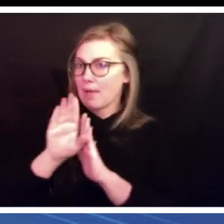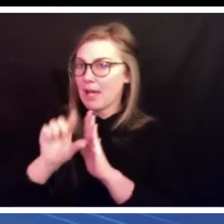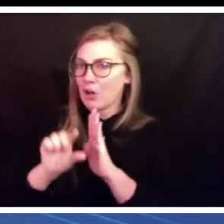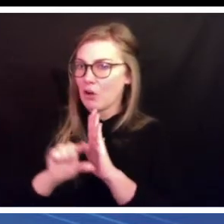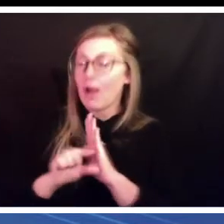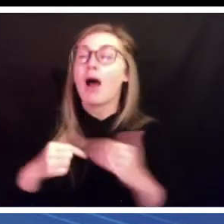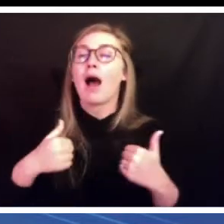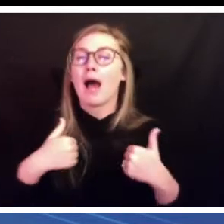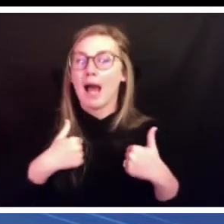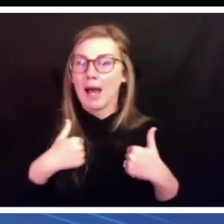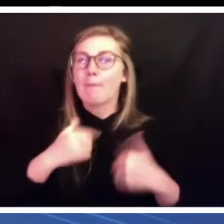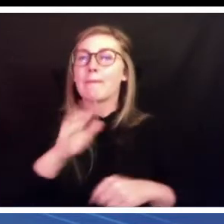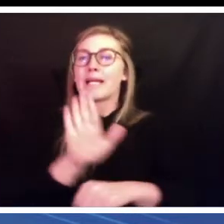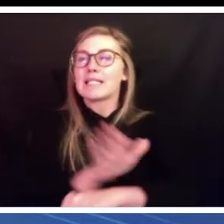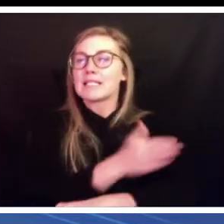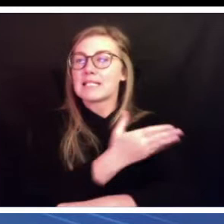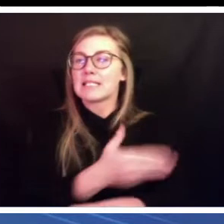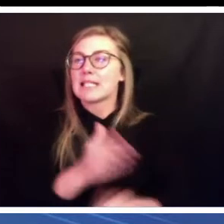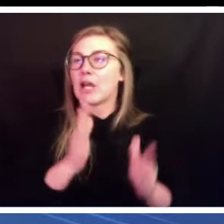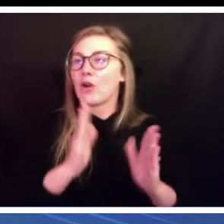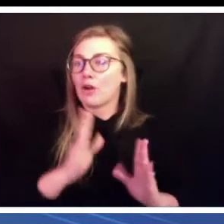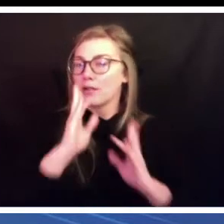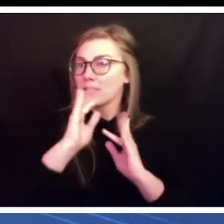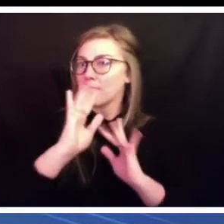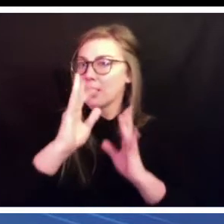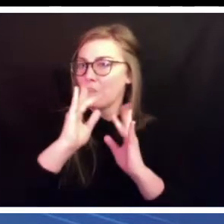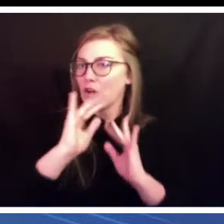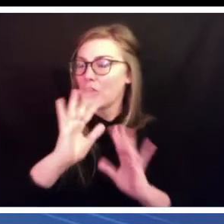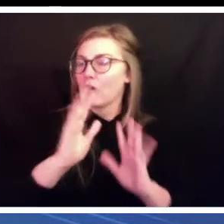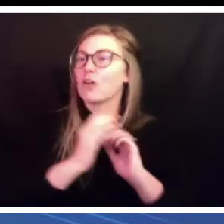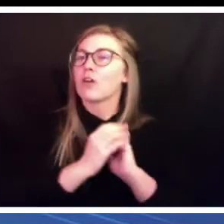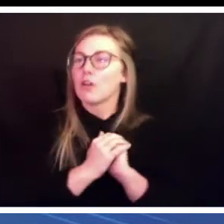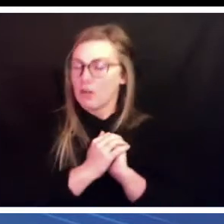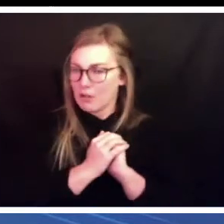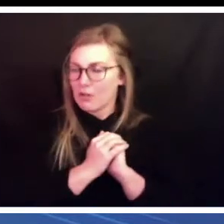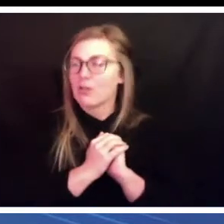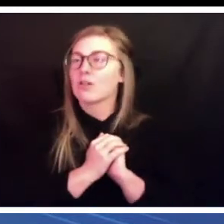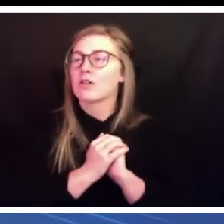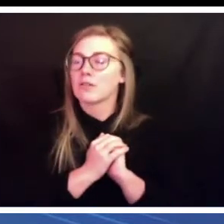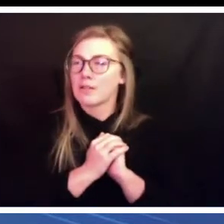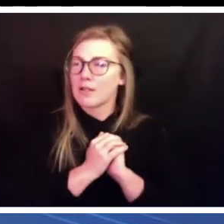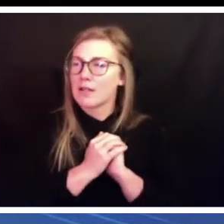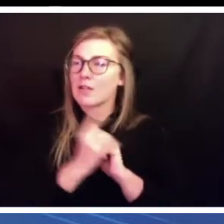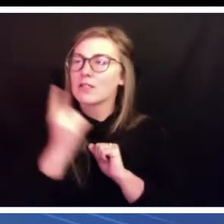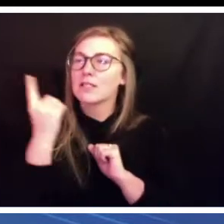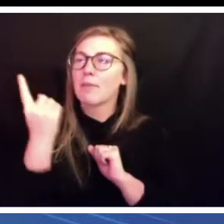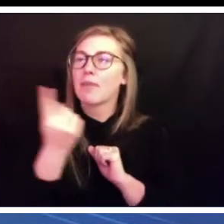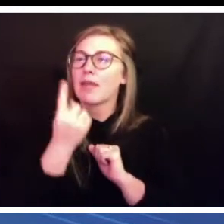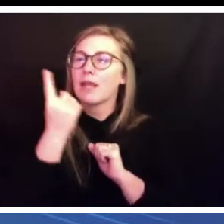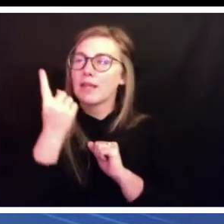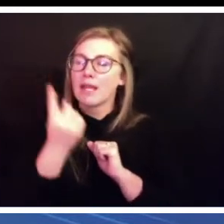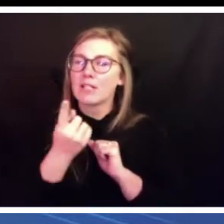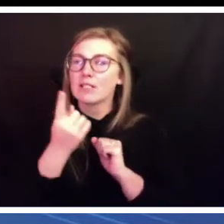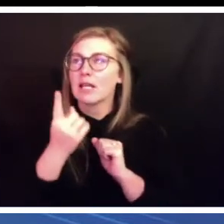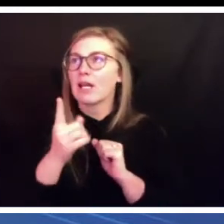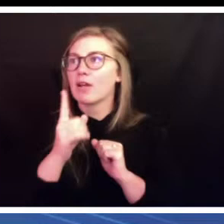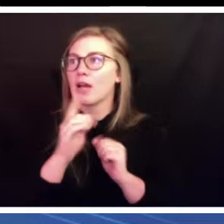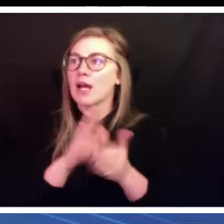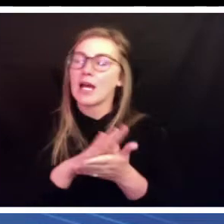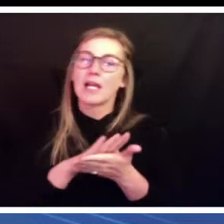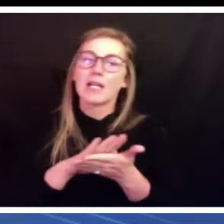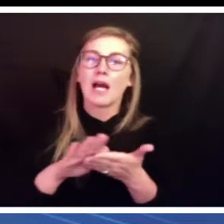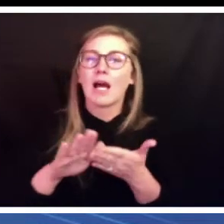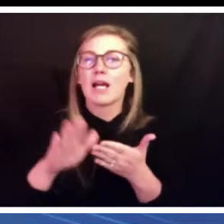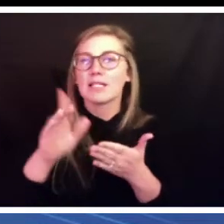I don't perform now. used to perform. So singing is very melodic. It, there's a mellifluous, you know, sort of tone that goes with that. Number one,